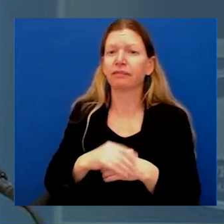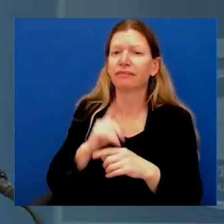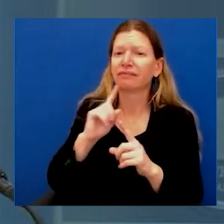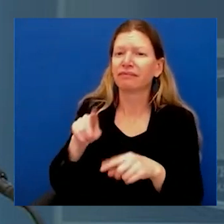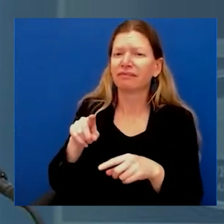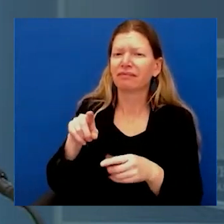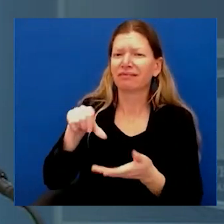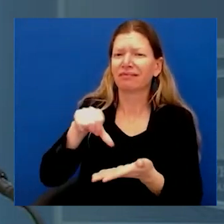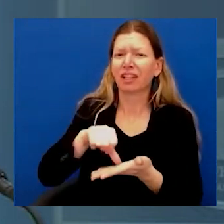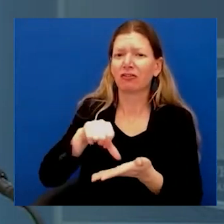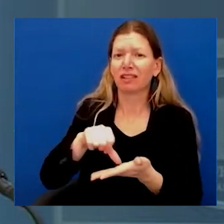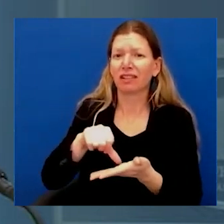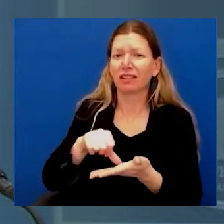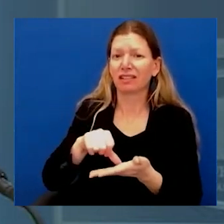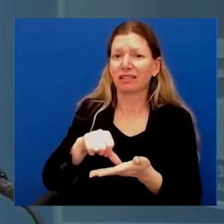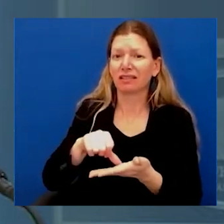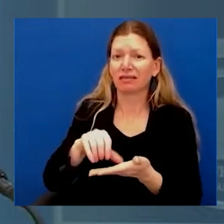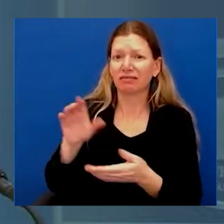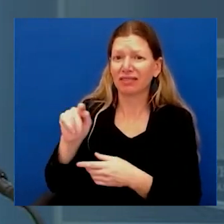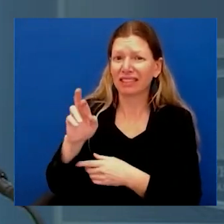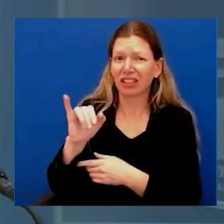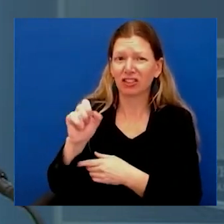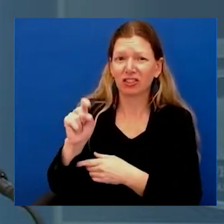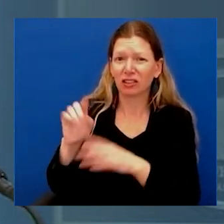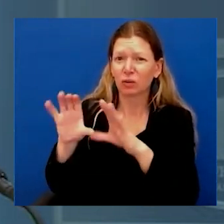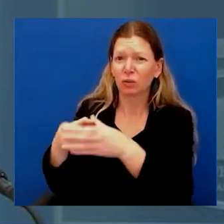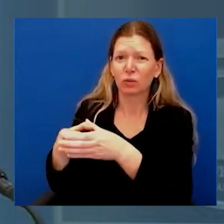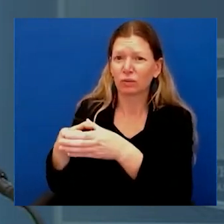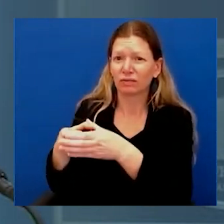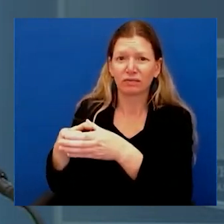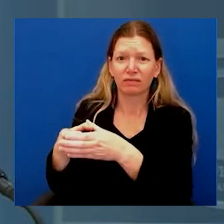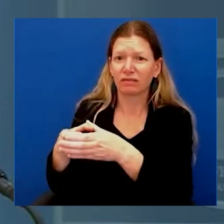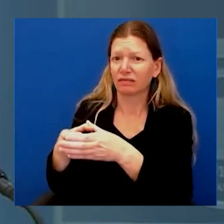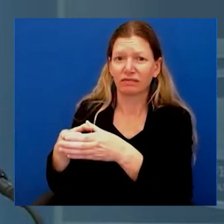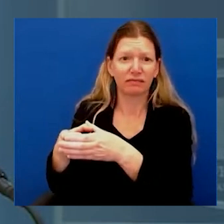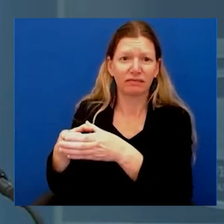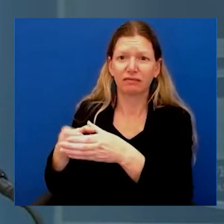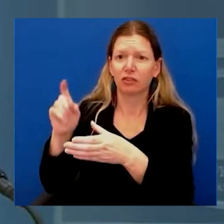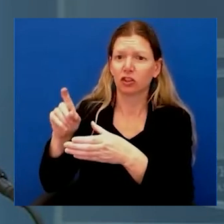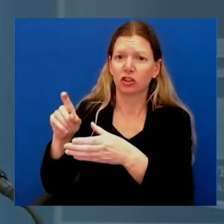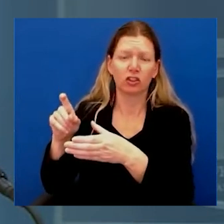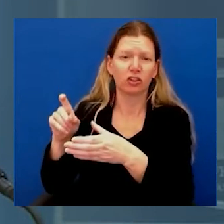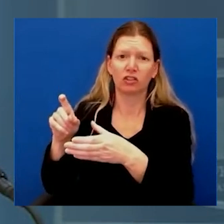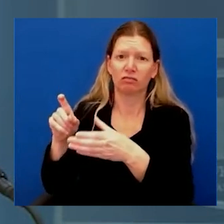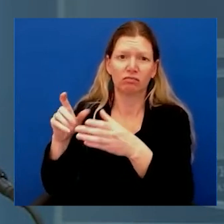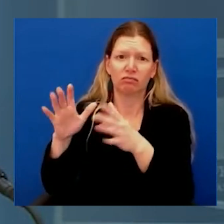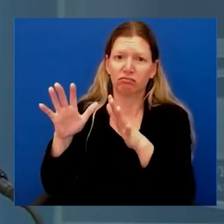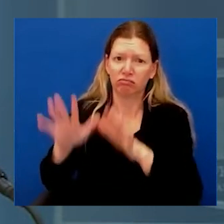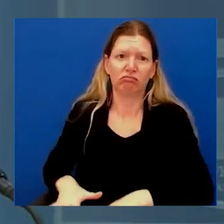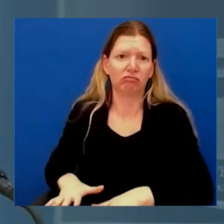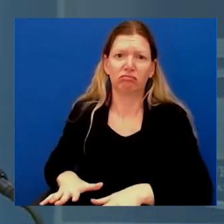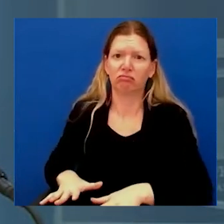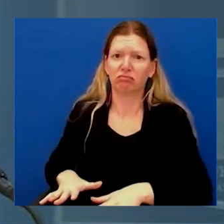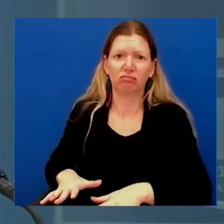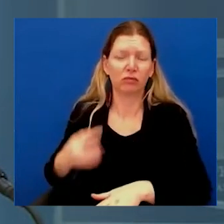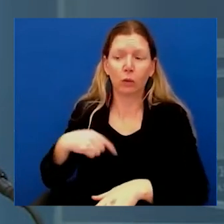I would just say a couple of things. First of all, as we've said many times, we don't seek a war with Iran. We're not looking for a broader conflict. We're